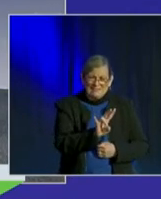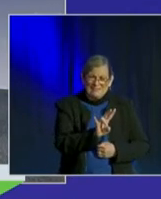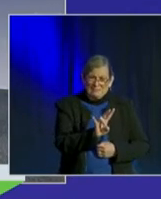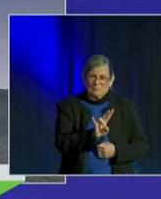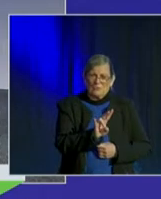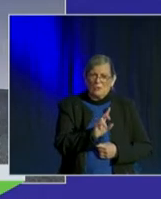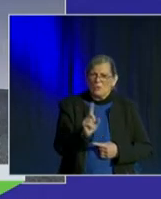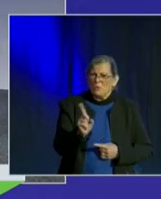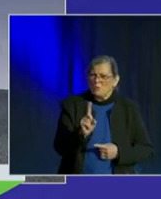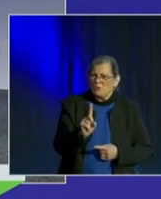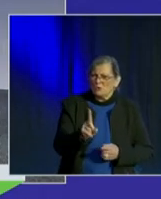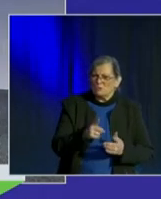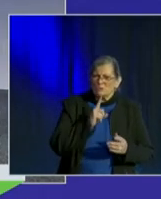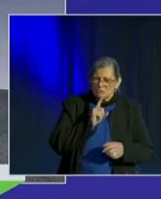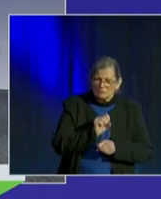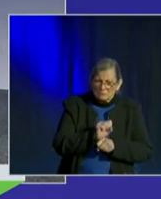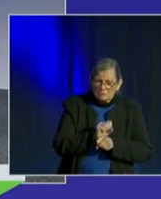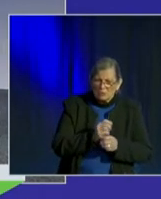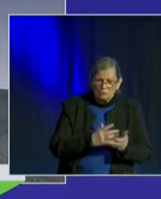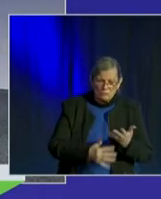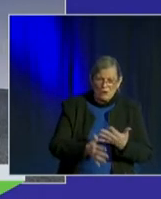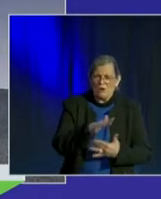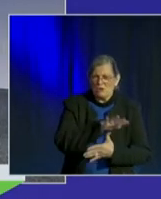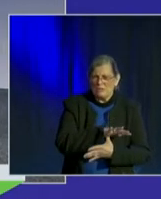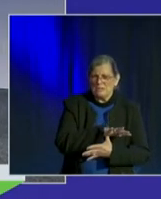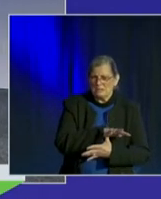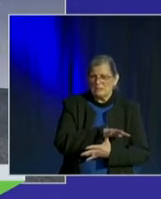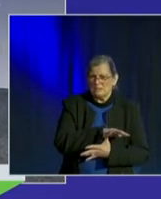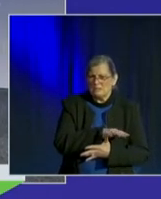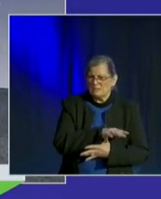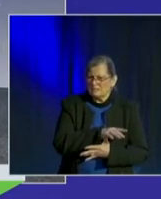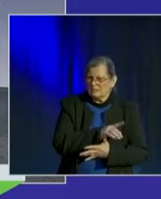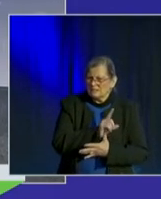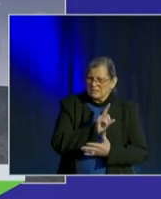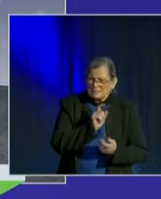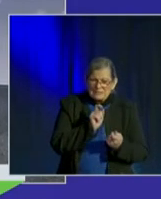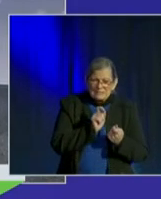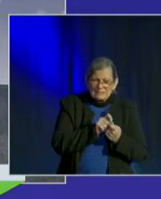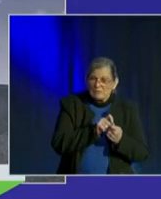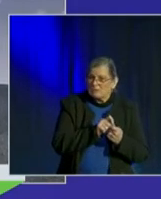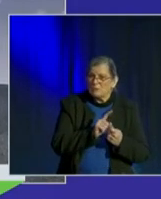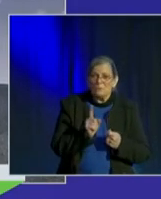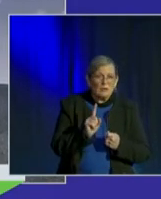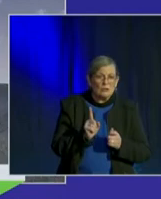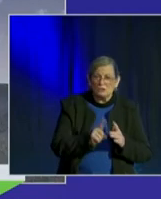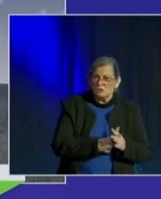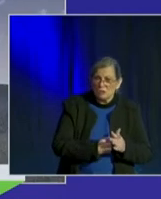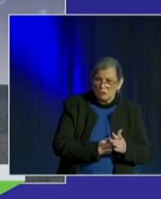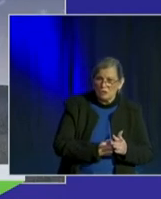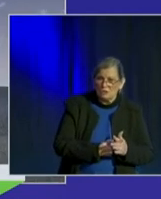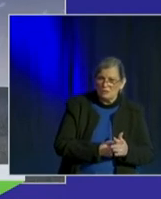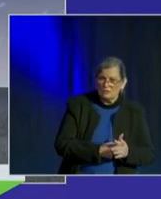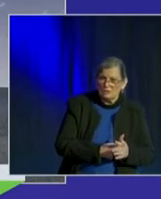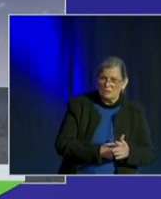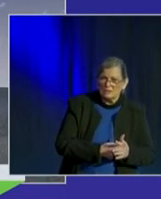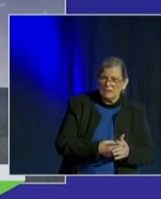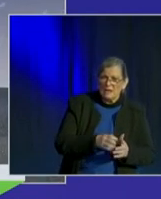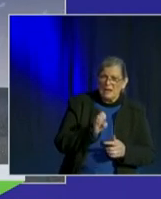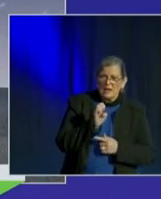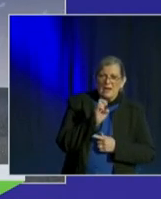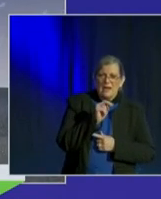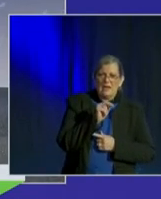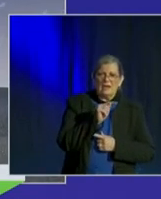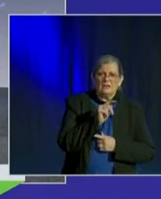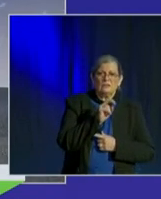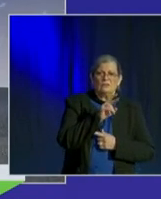for supporting new businesses, specifically startups and entrepreneurs. Myself looking for funding opportunities for a couple